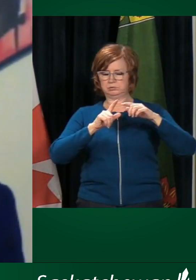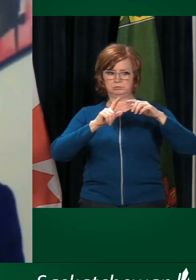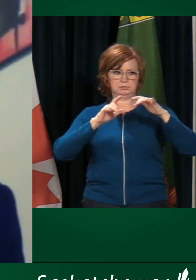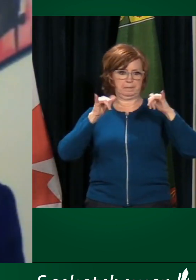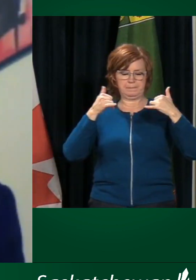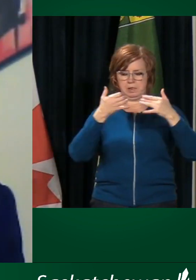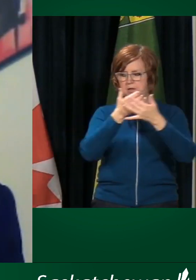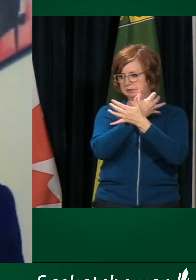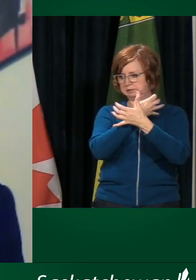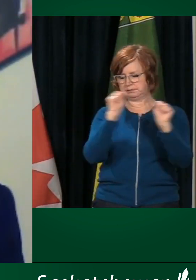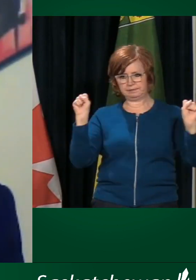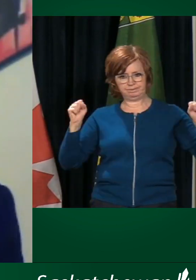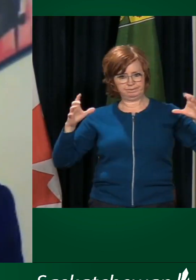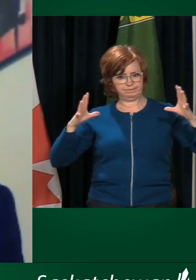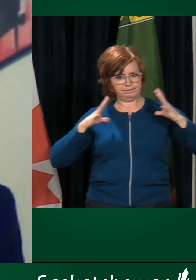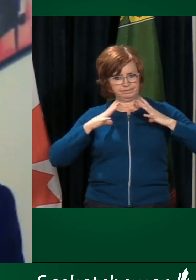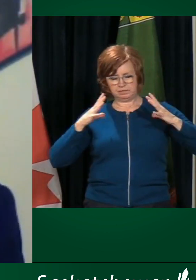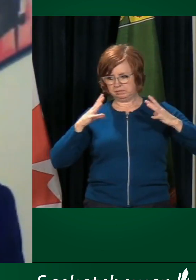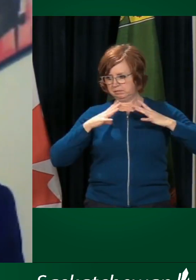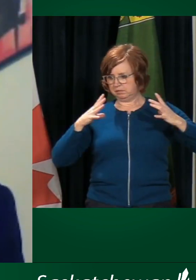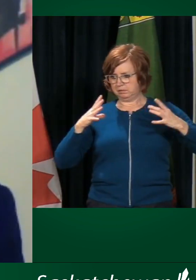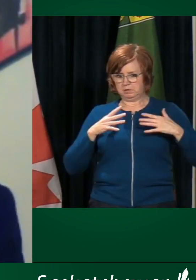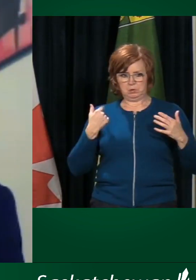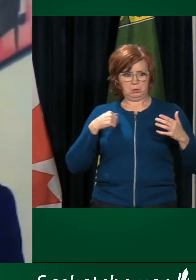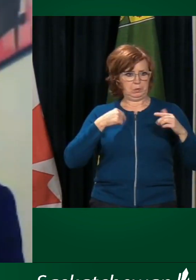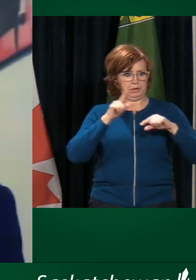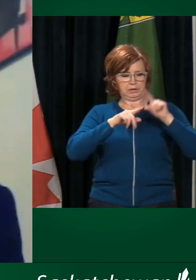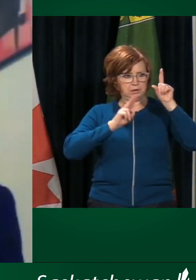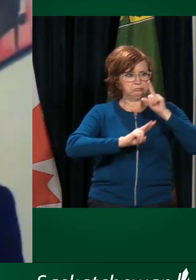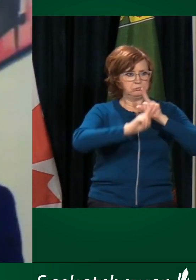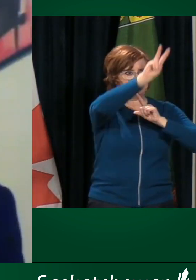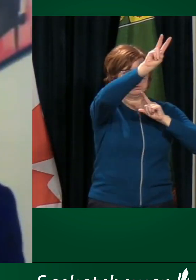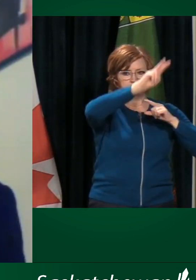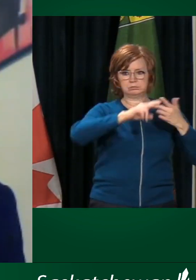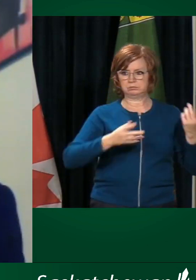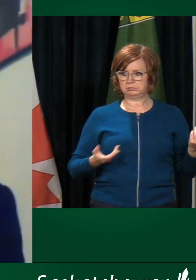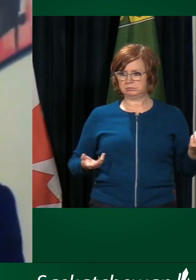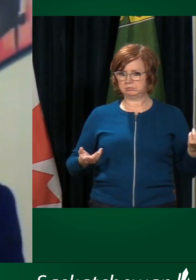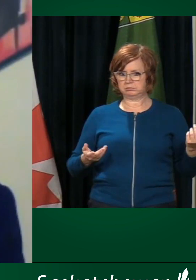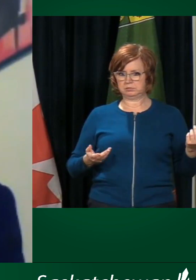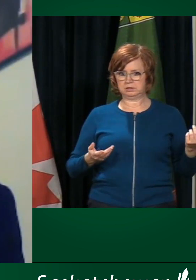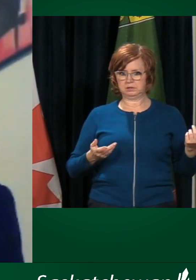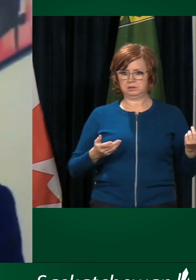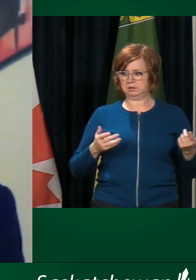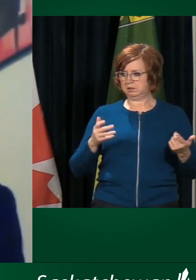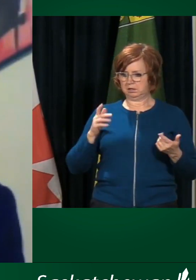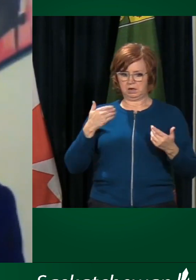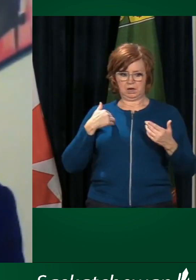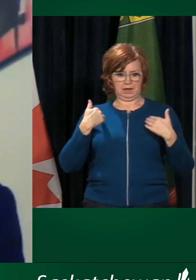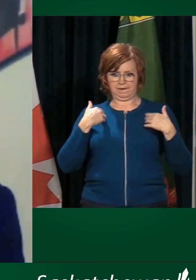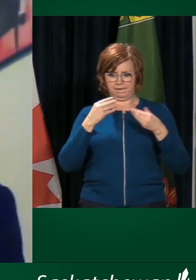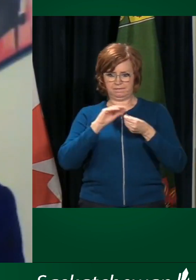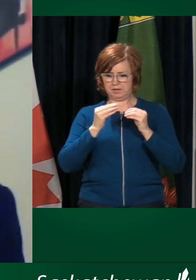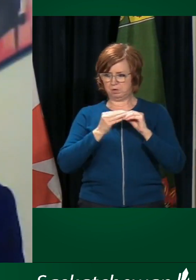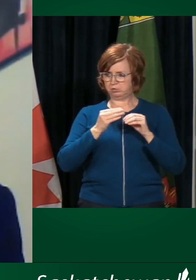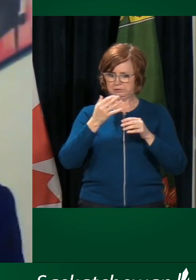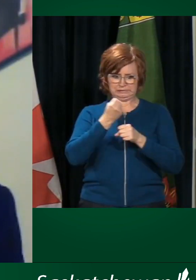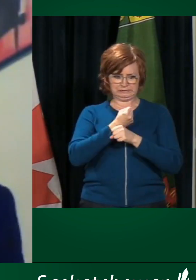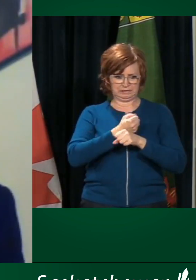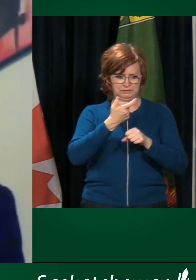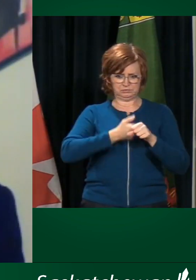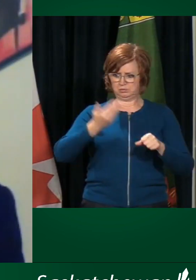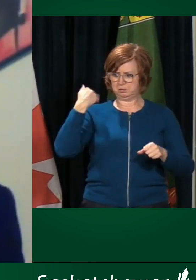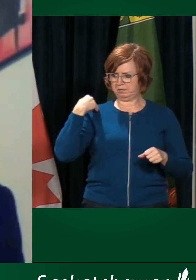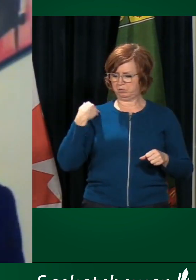And we picked conservative numbers the first time we presented this, and because we didn't have Saskatchewan